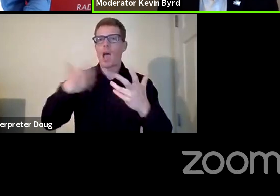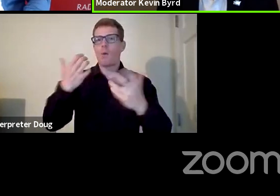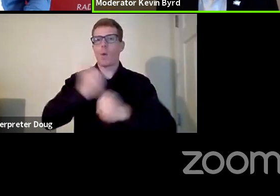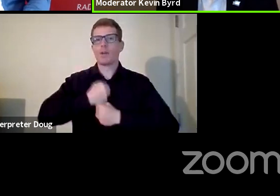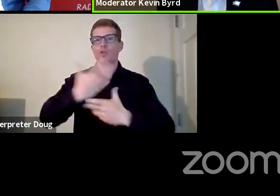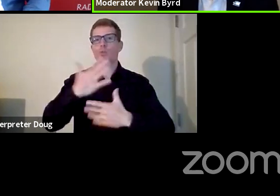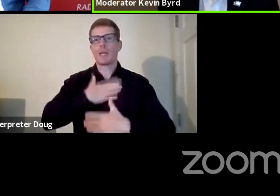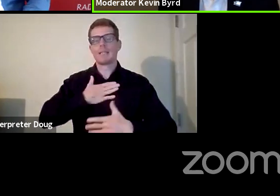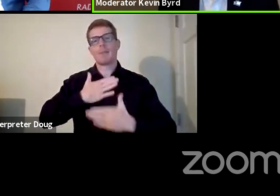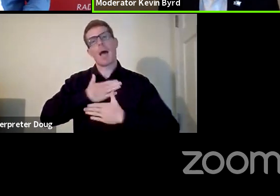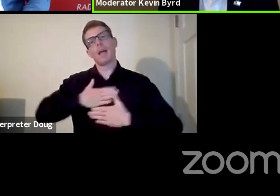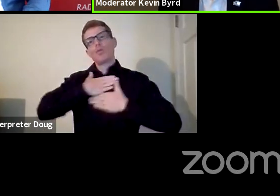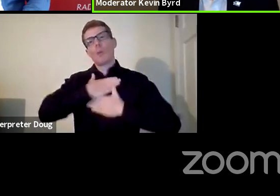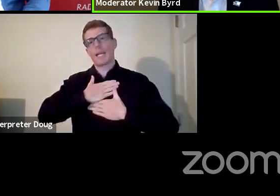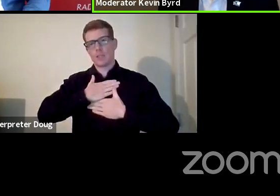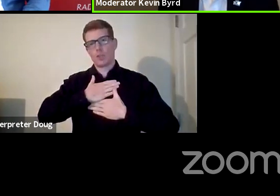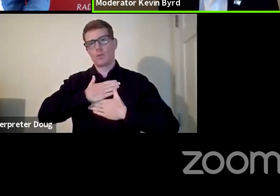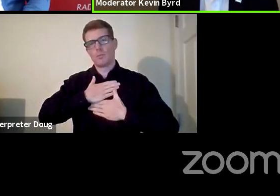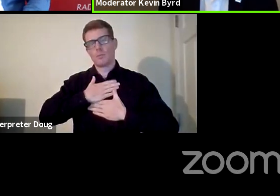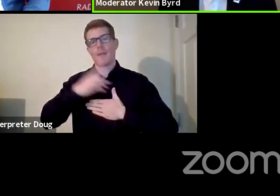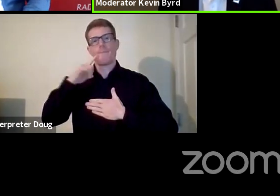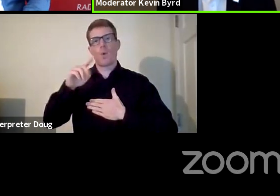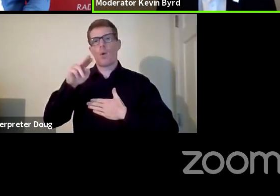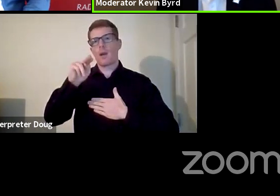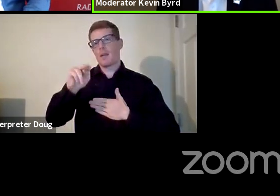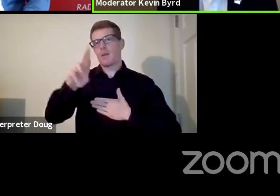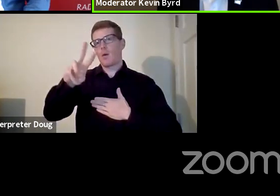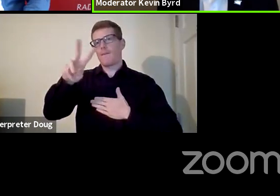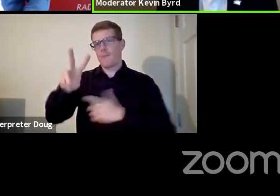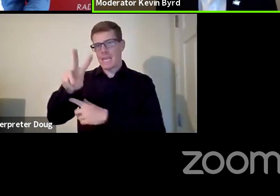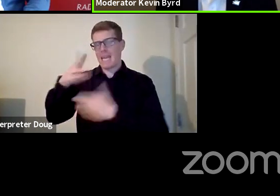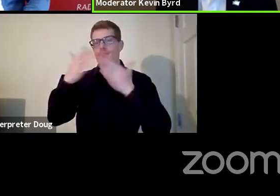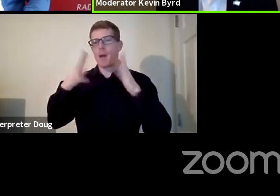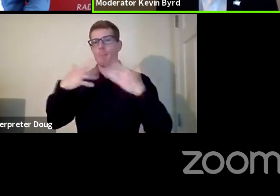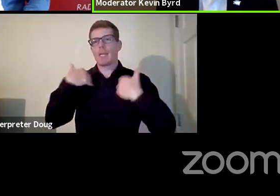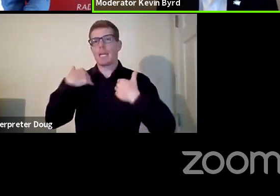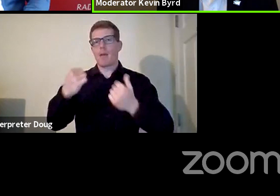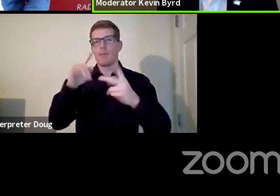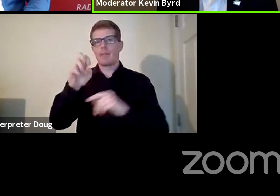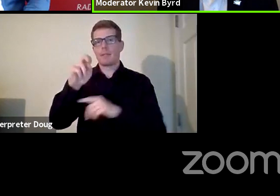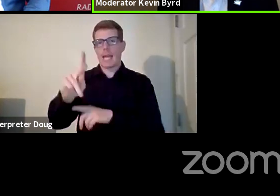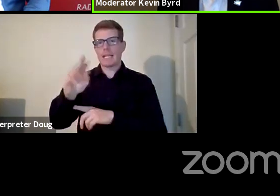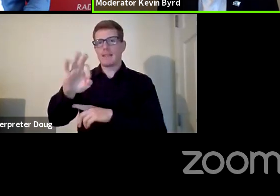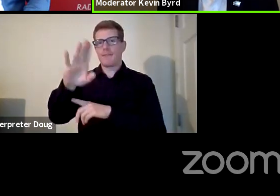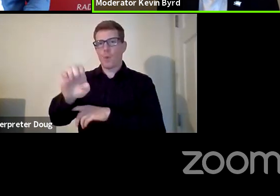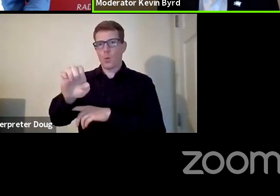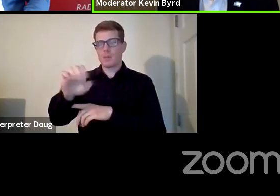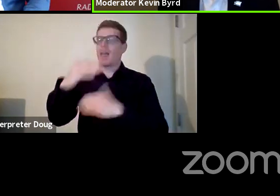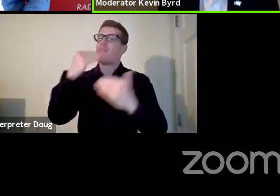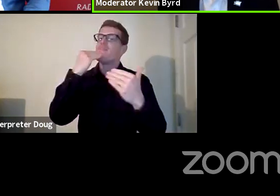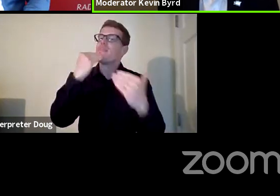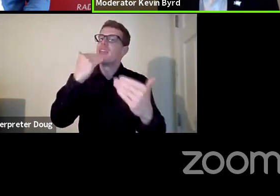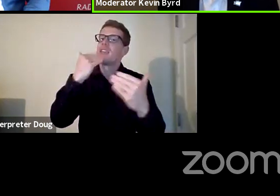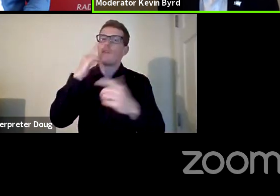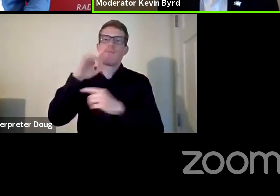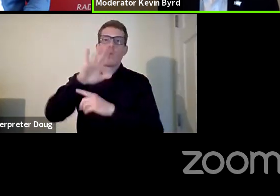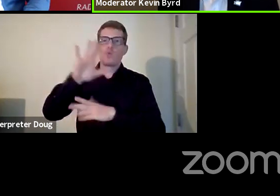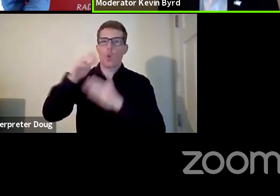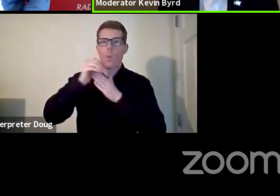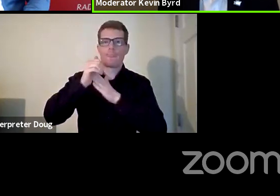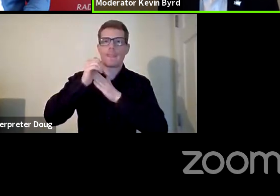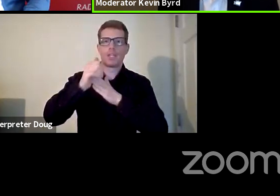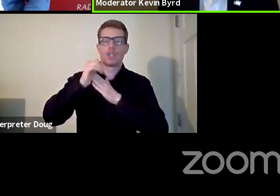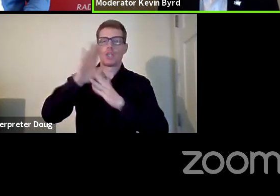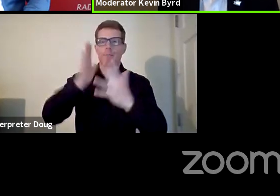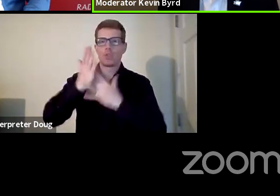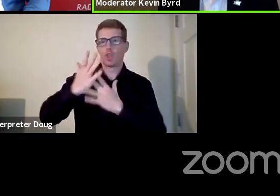NRV Public Health Task Force. Thank you for your leadership during a challenging time and demonstrating an unwavering commitment